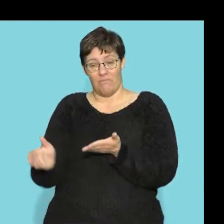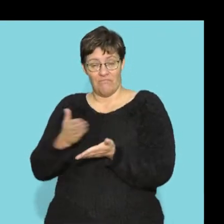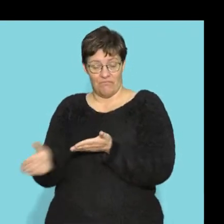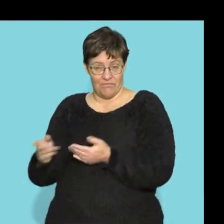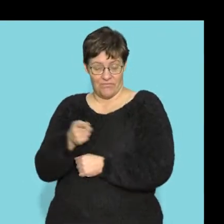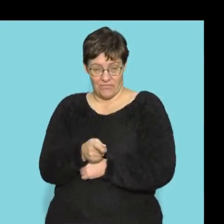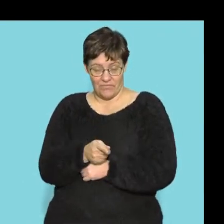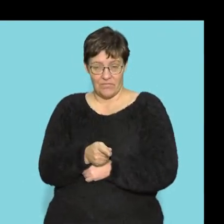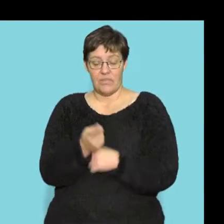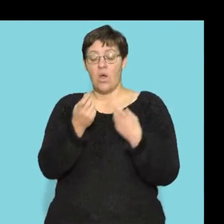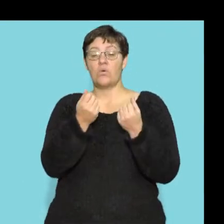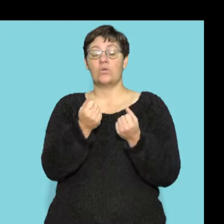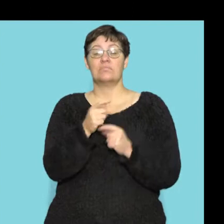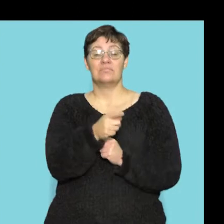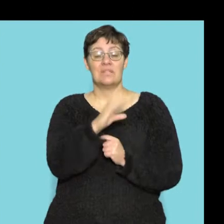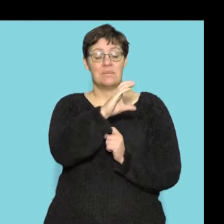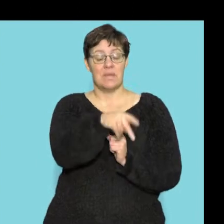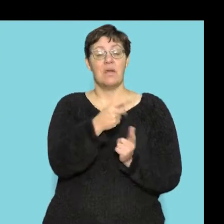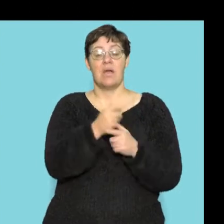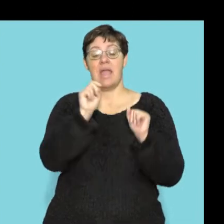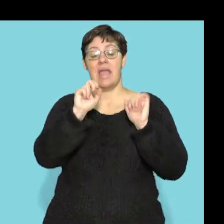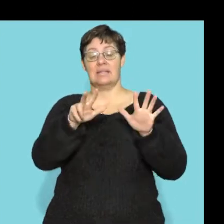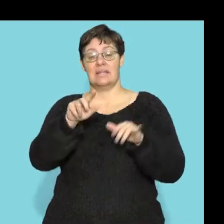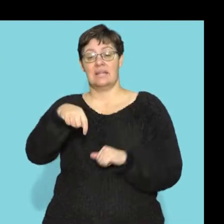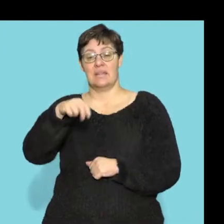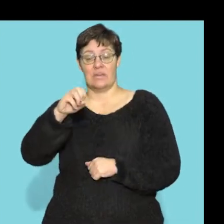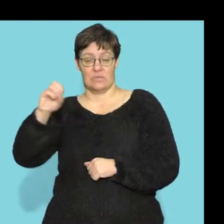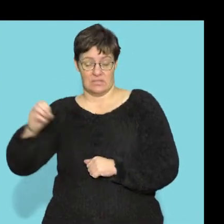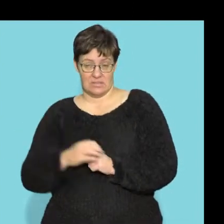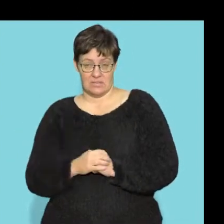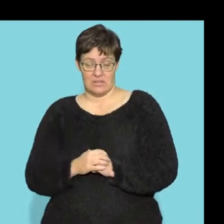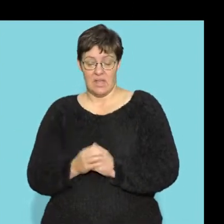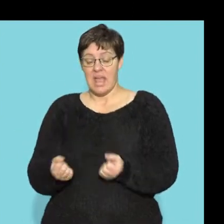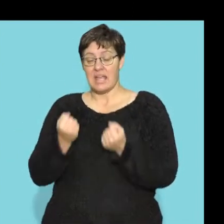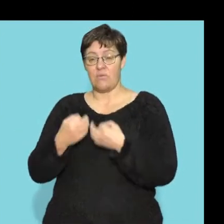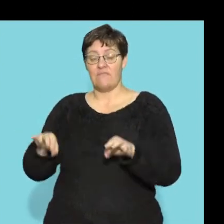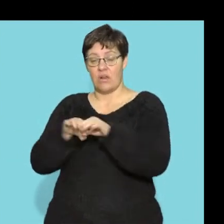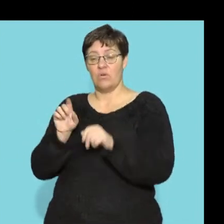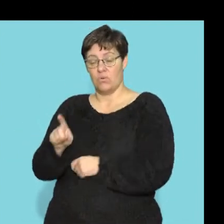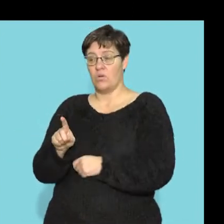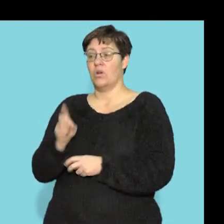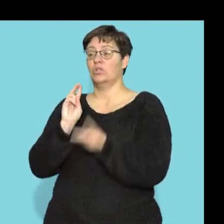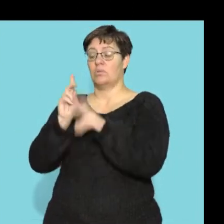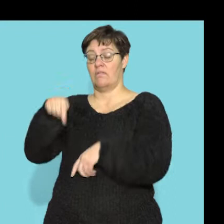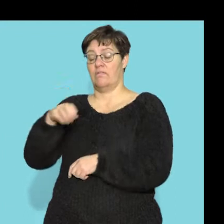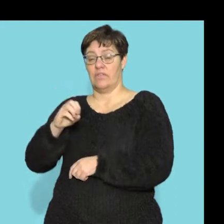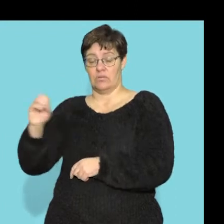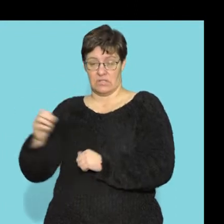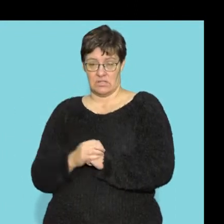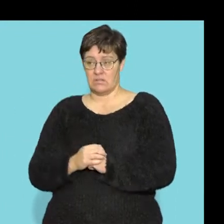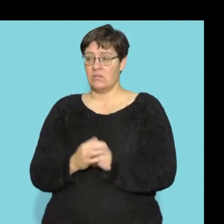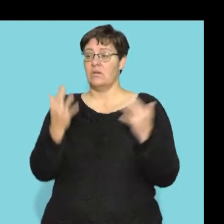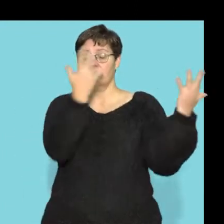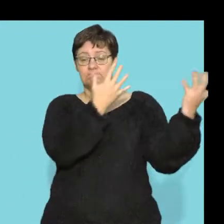watch, the cost price was 18,000, right? The carrying value at the beginning of the year was 12,000. We calculated